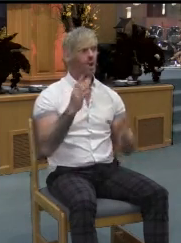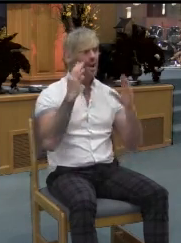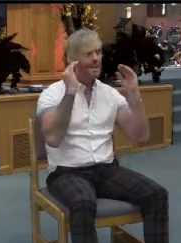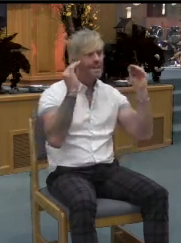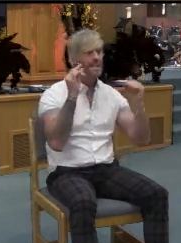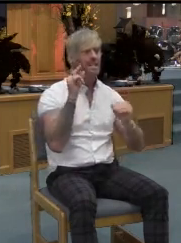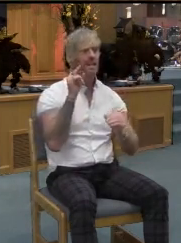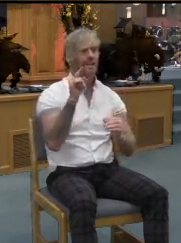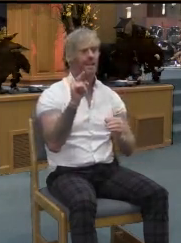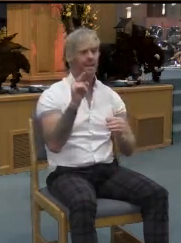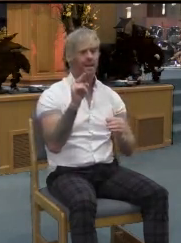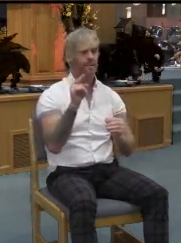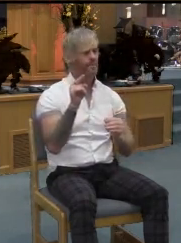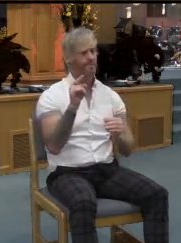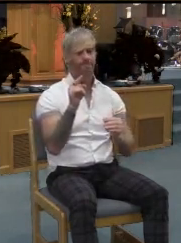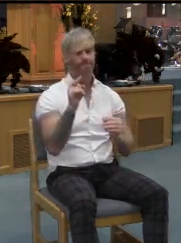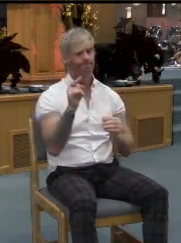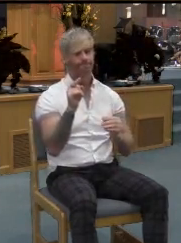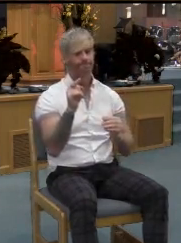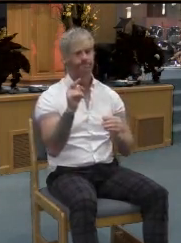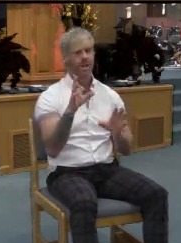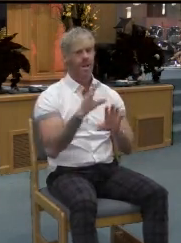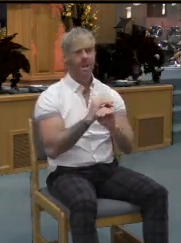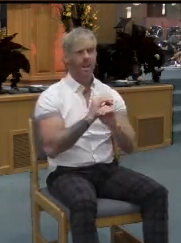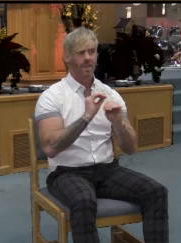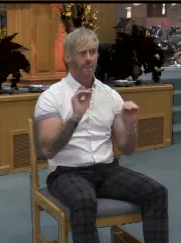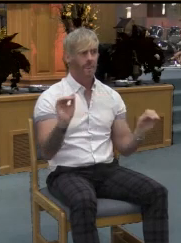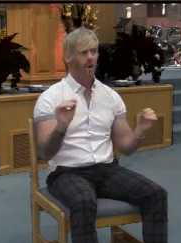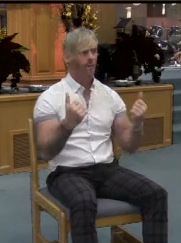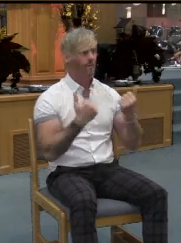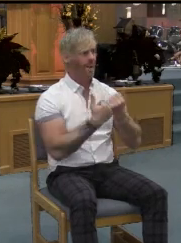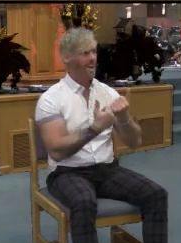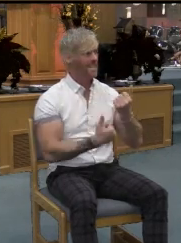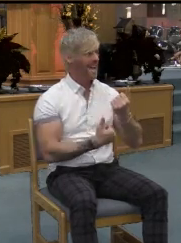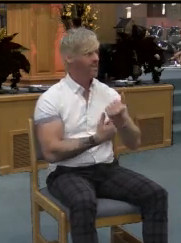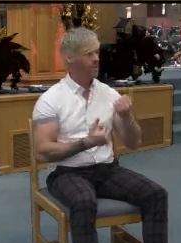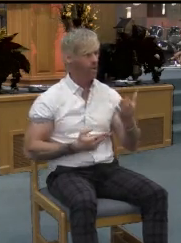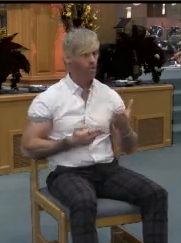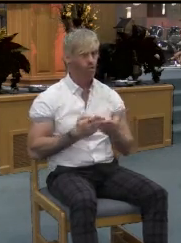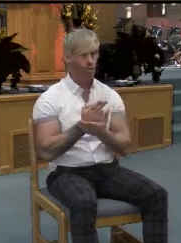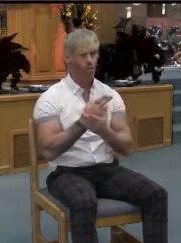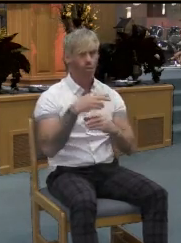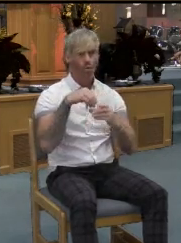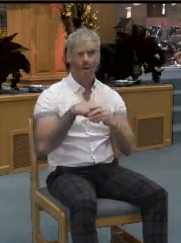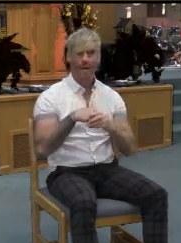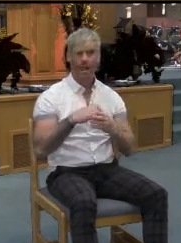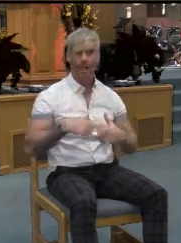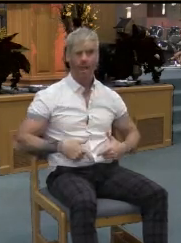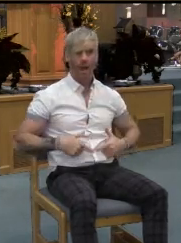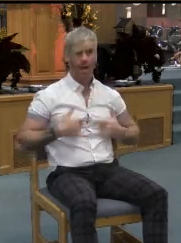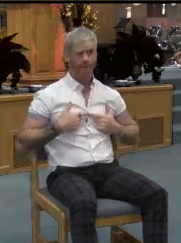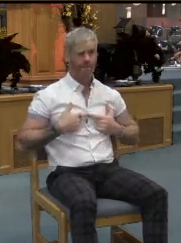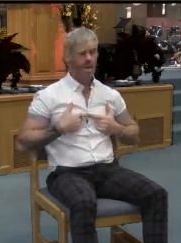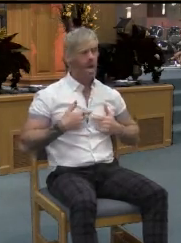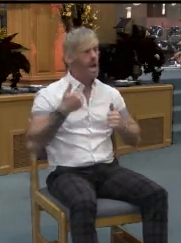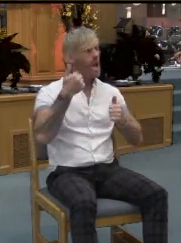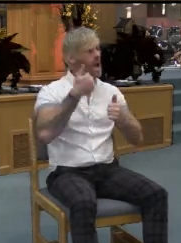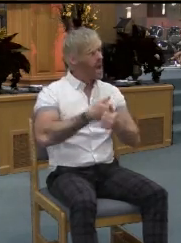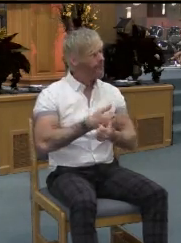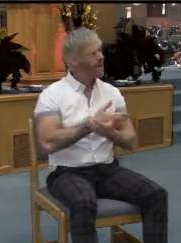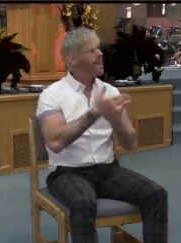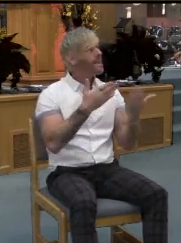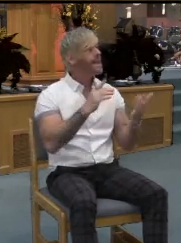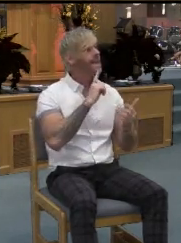psychological existence where there are no foundational truths in their life. Everything is